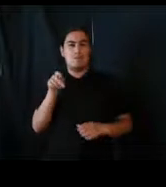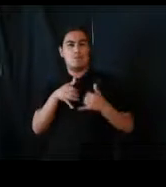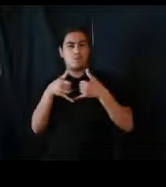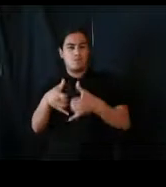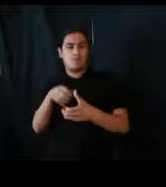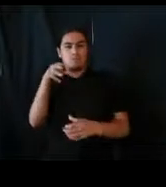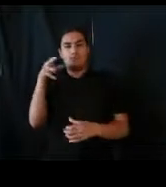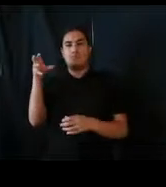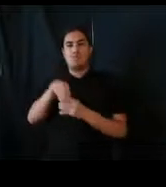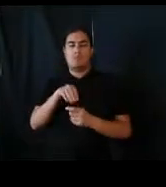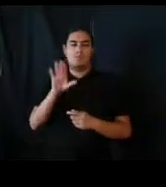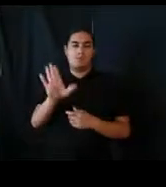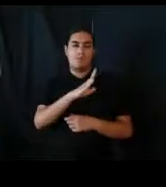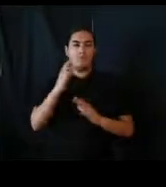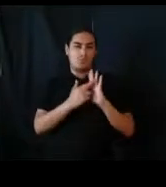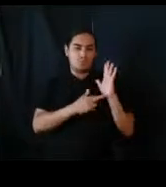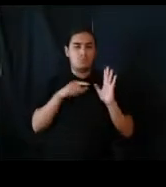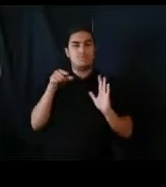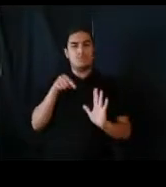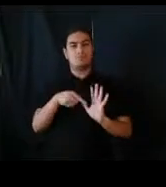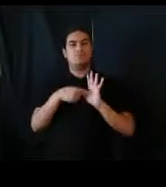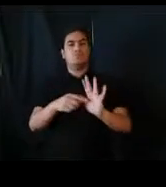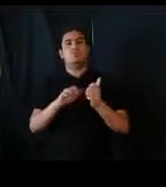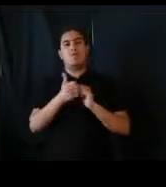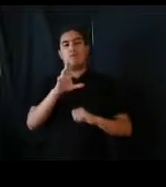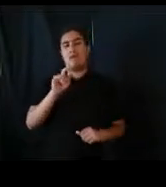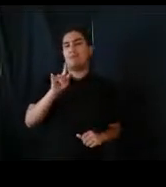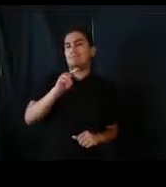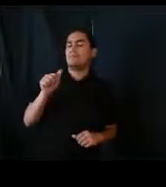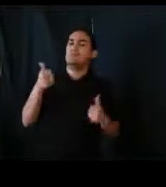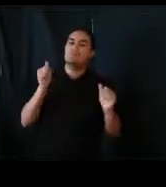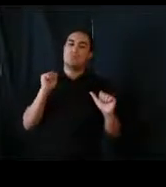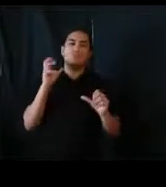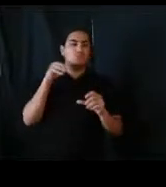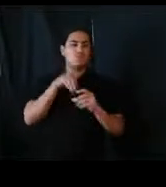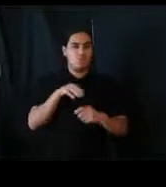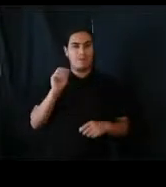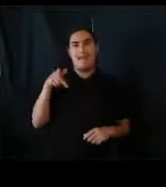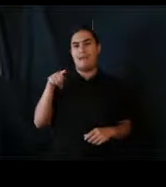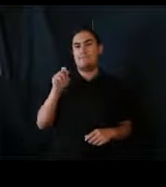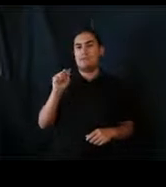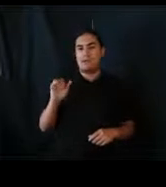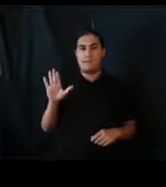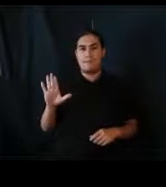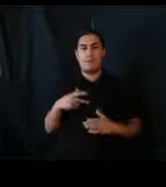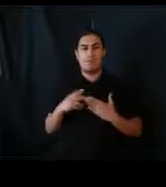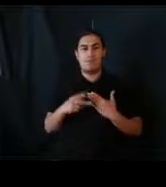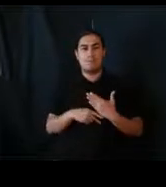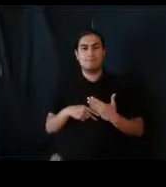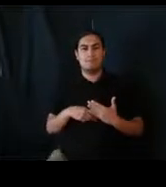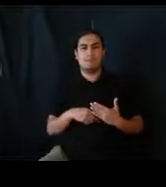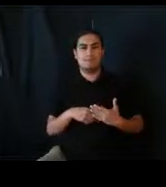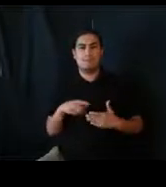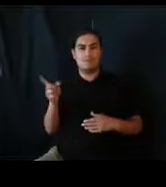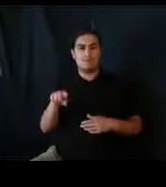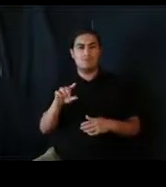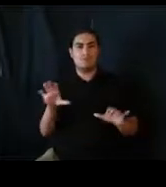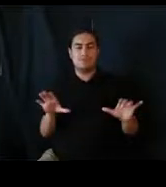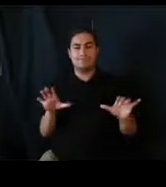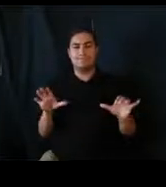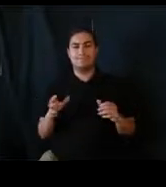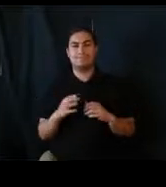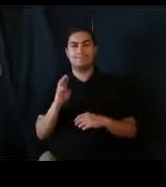guidelines and it's emblematic of how calst is implementing cap dye throughout our various programs as as you are